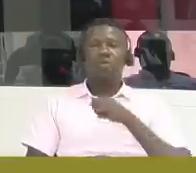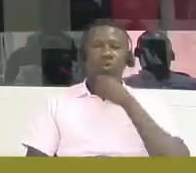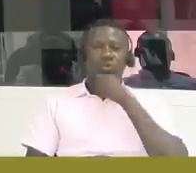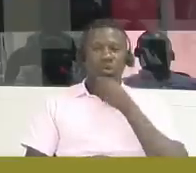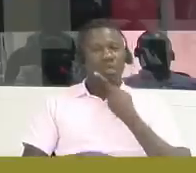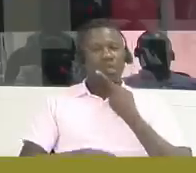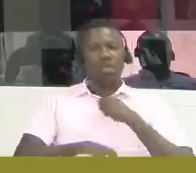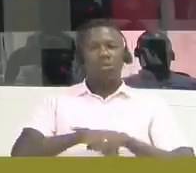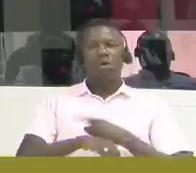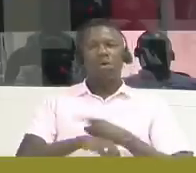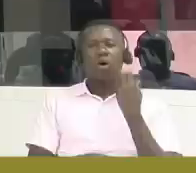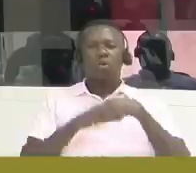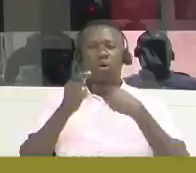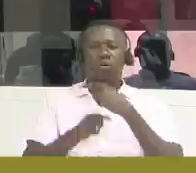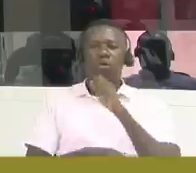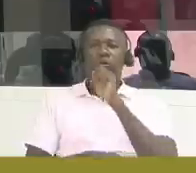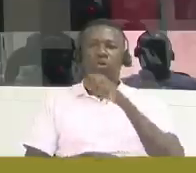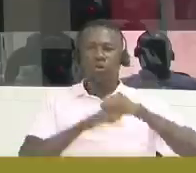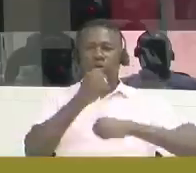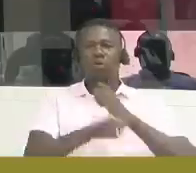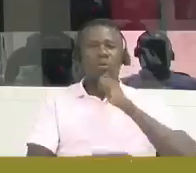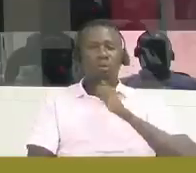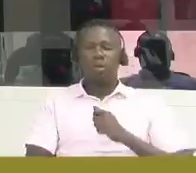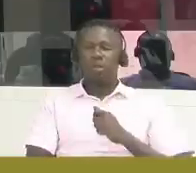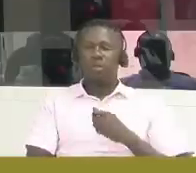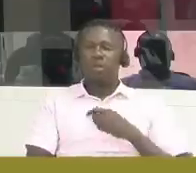was 25 when he was killed.